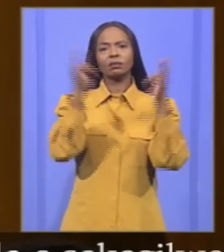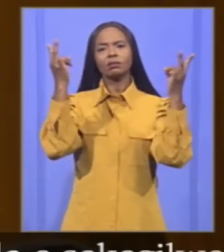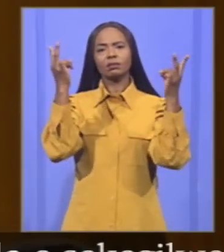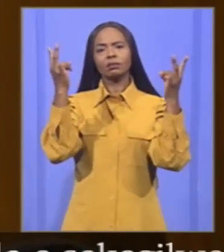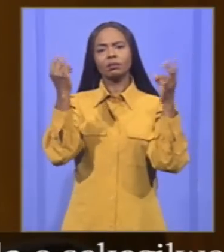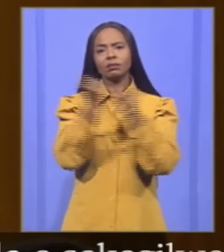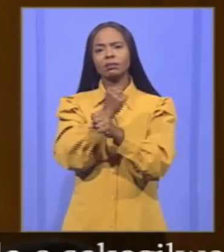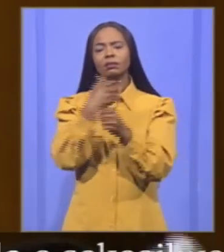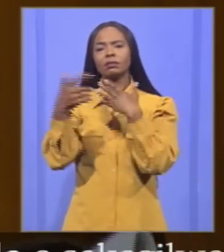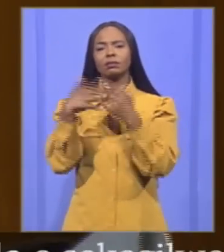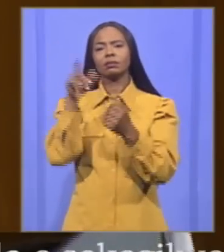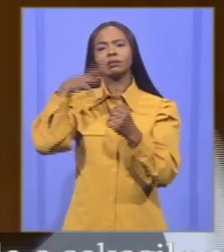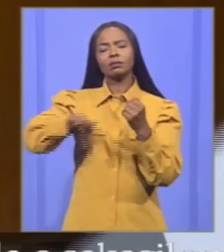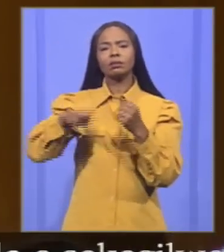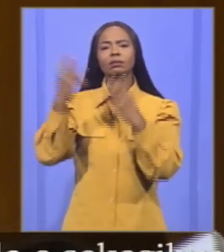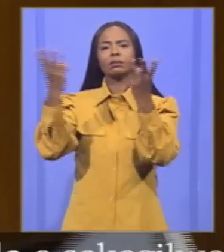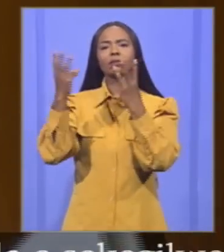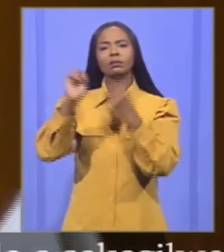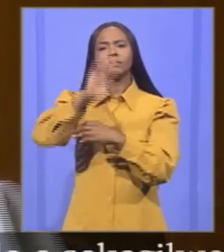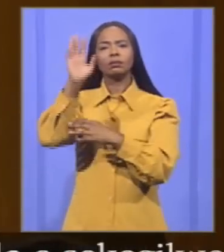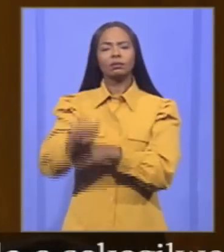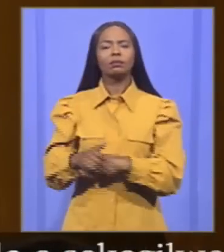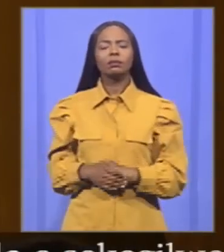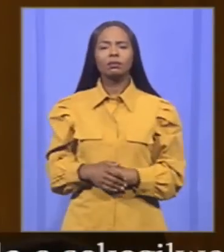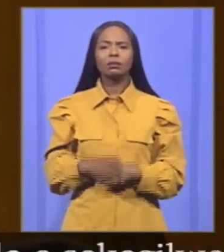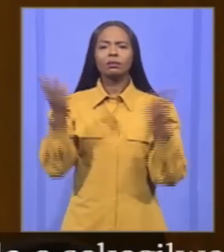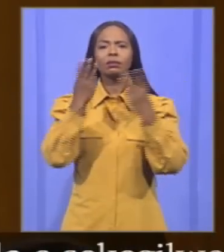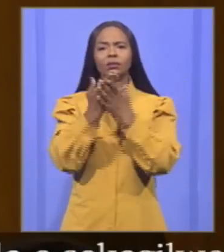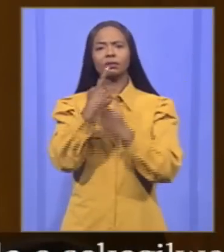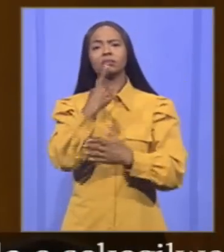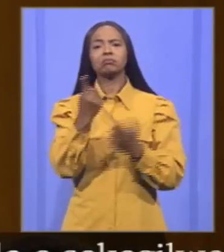forward? Where we have applicants who will simply say,